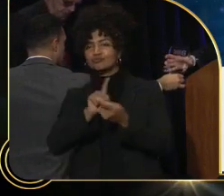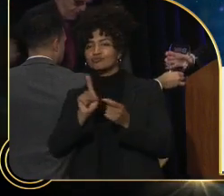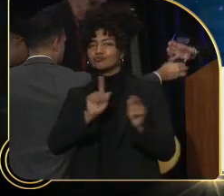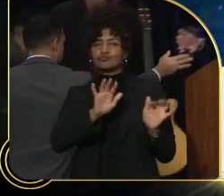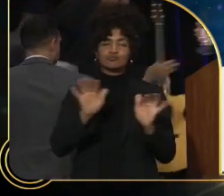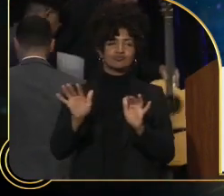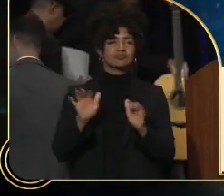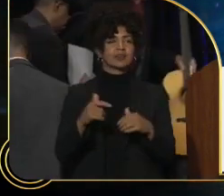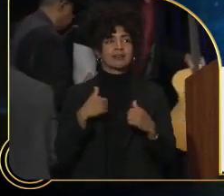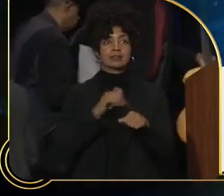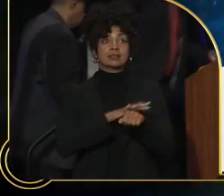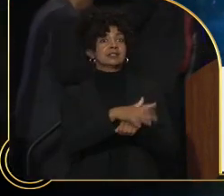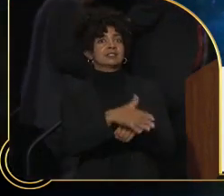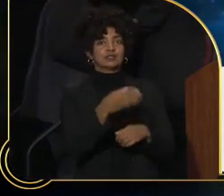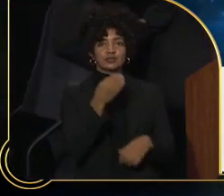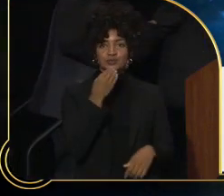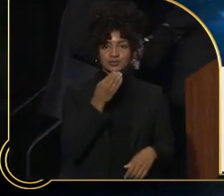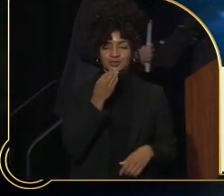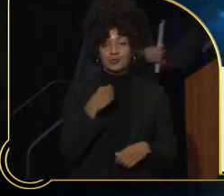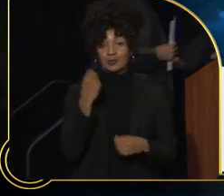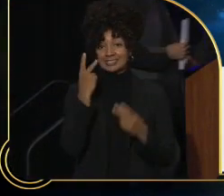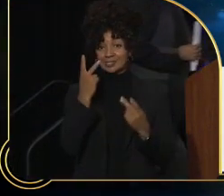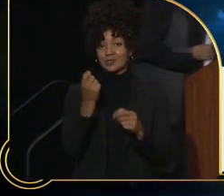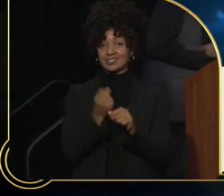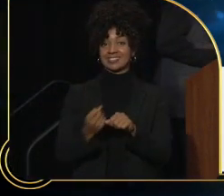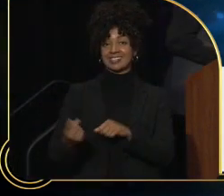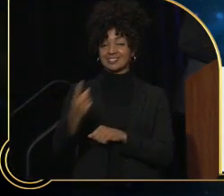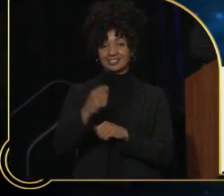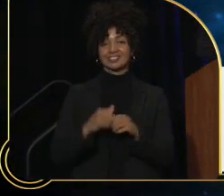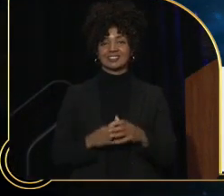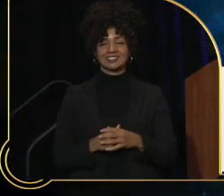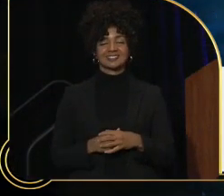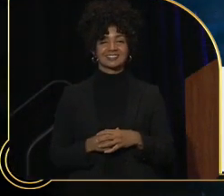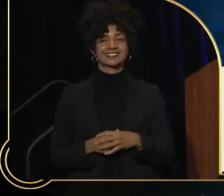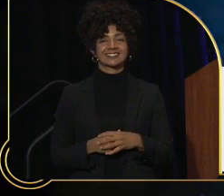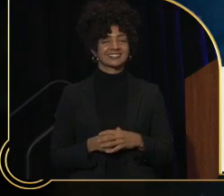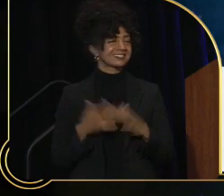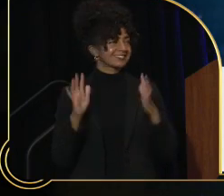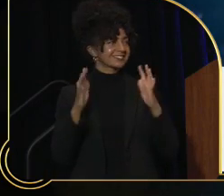And we will see you next year, too.